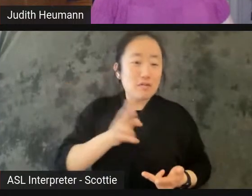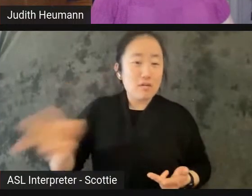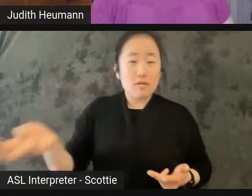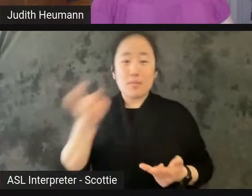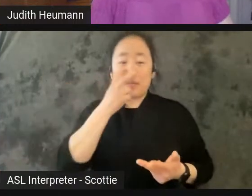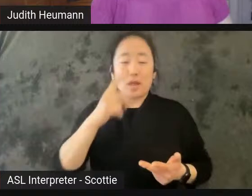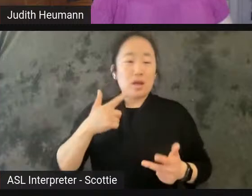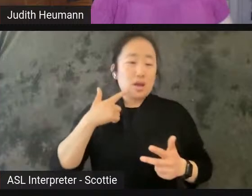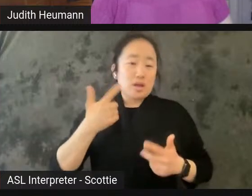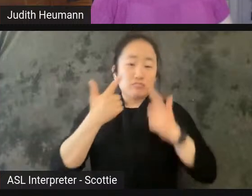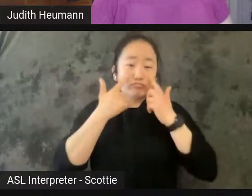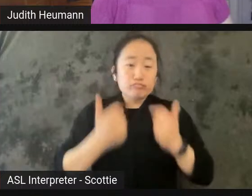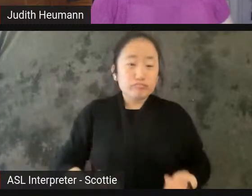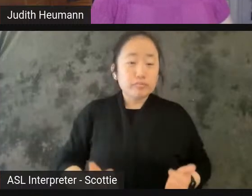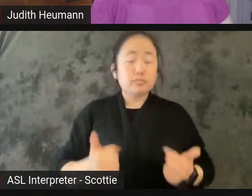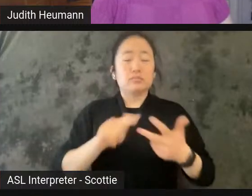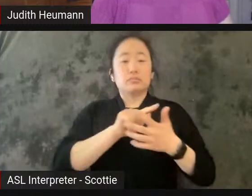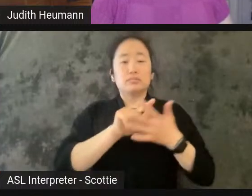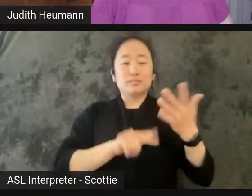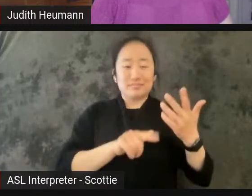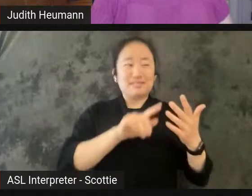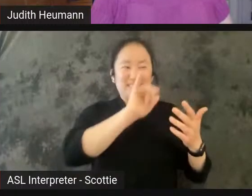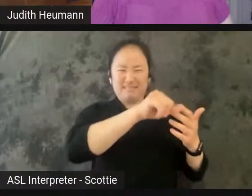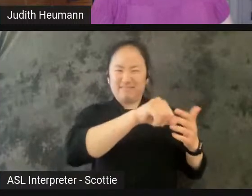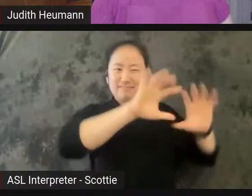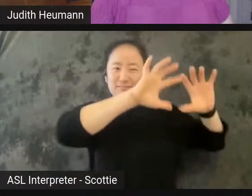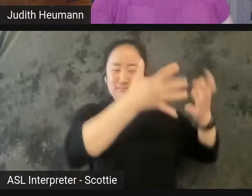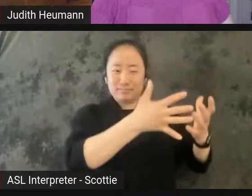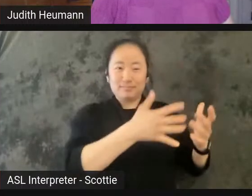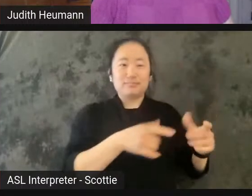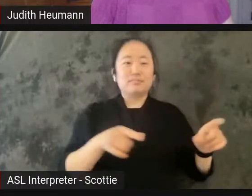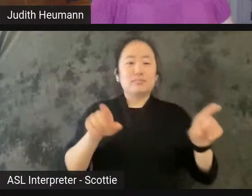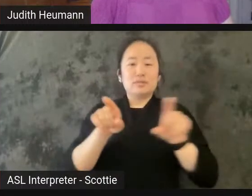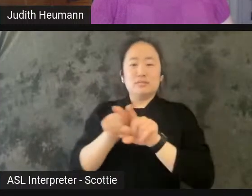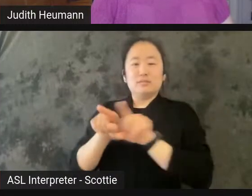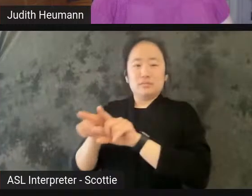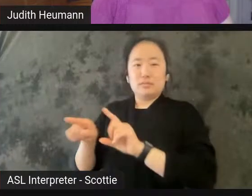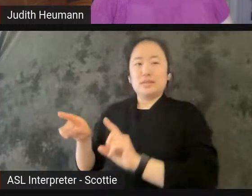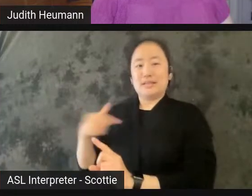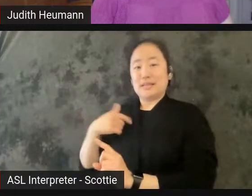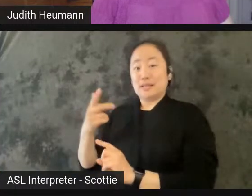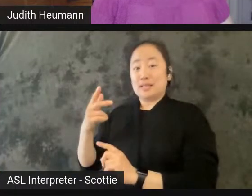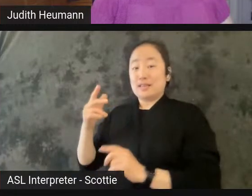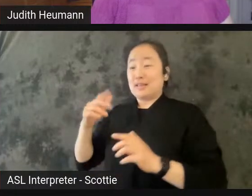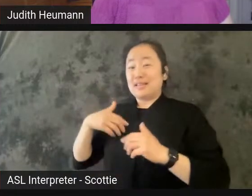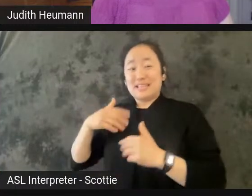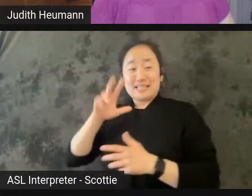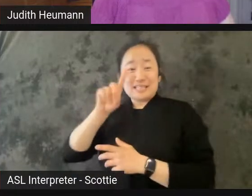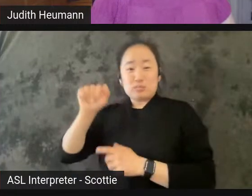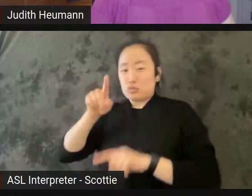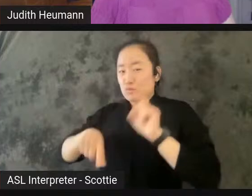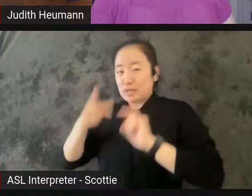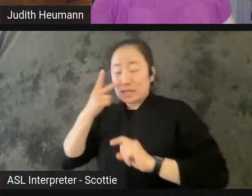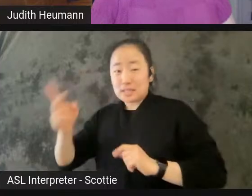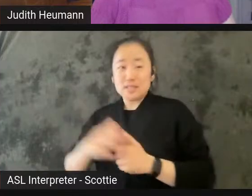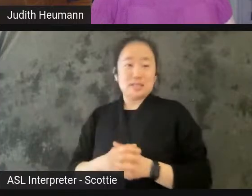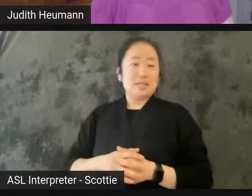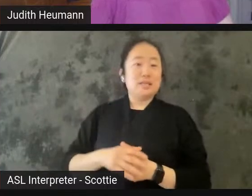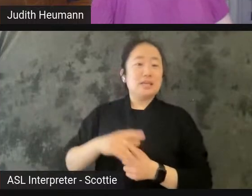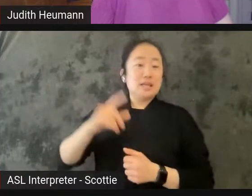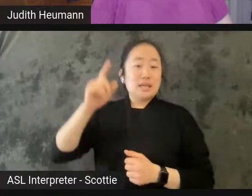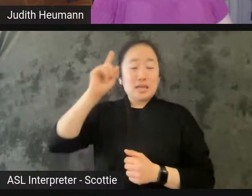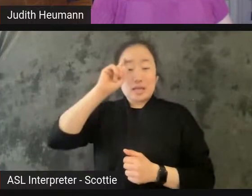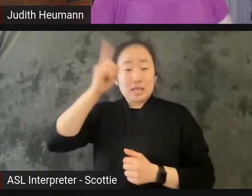low vision. But we're also talking about people with invisible disabilities. So people with autism, intellectual and developmental